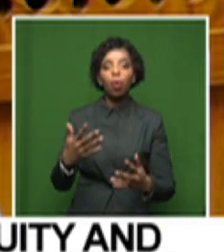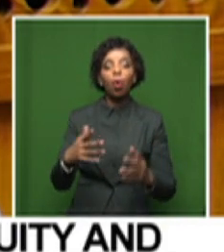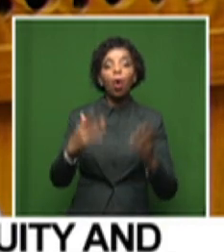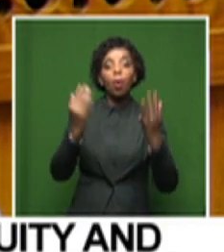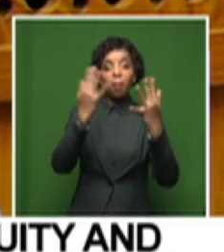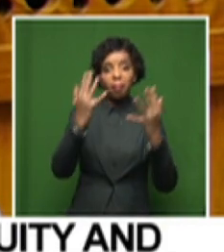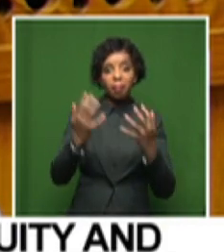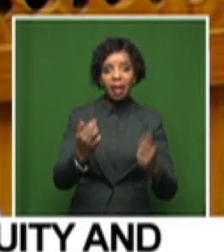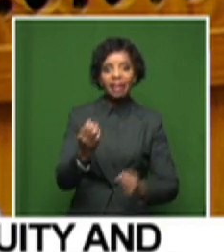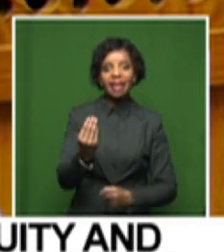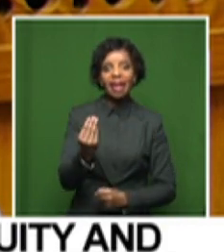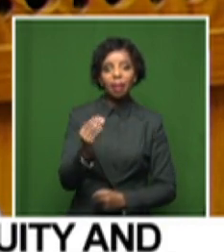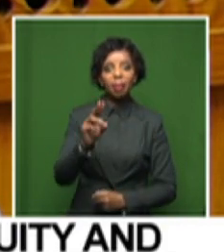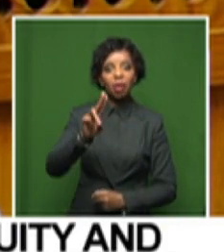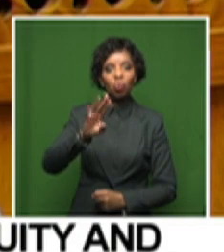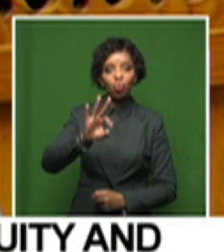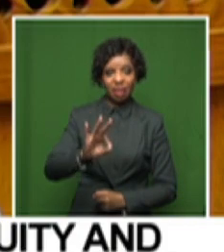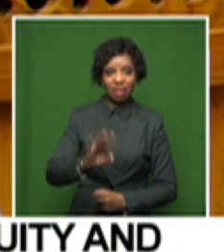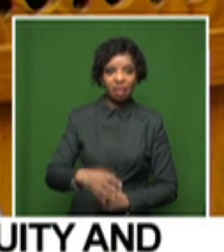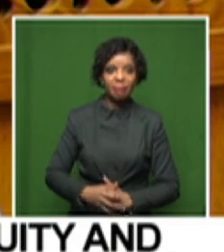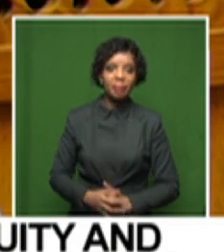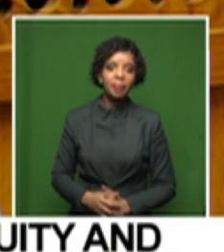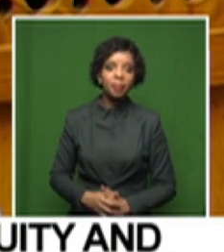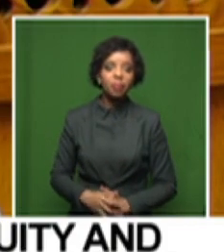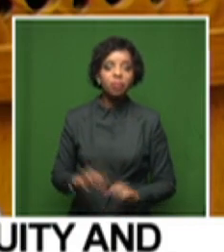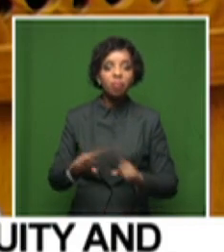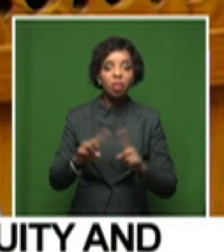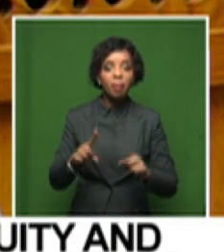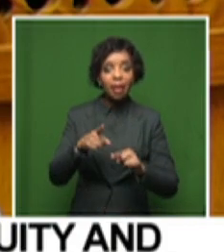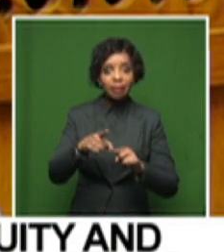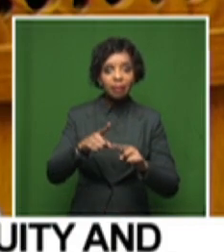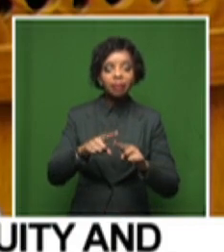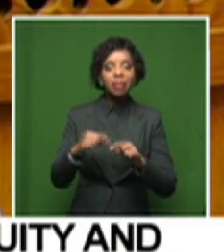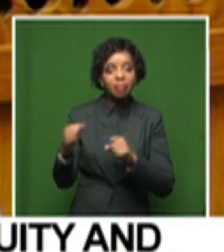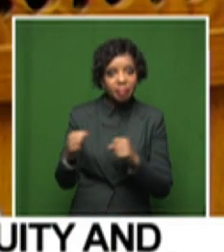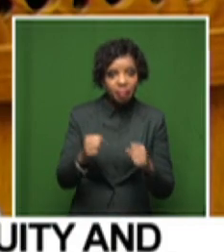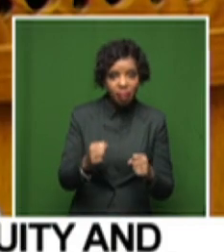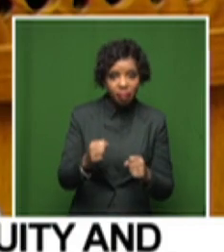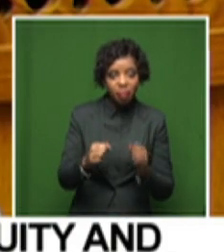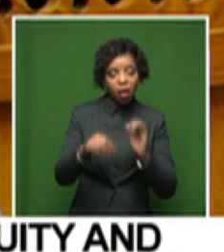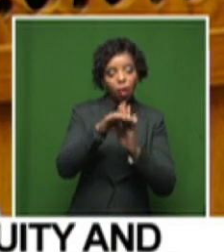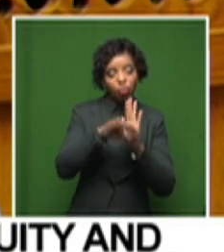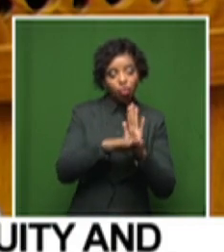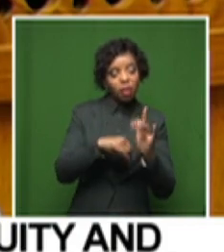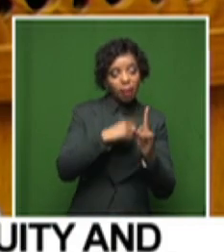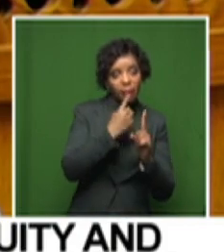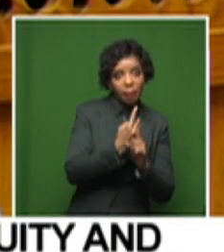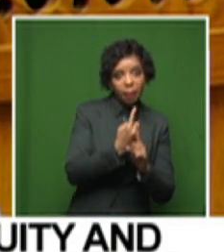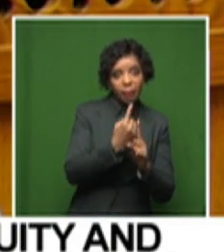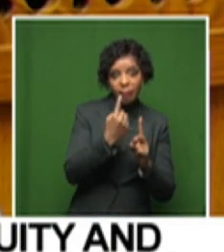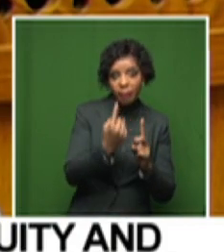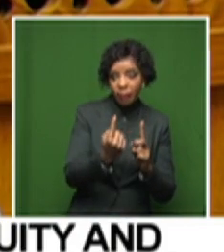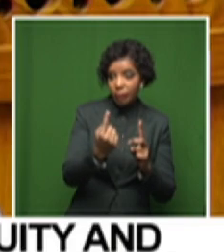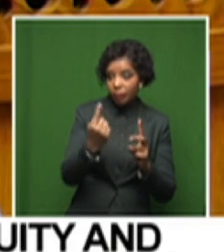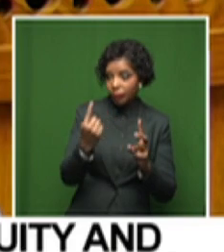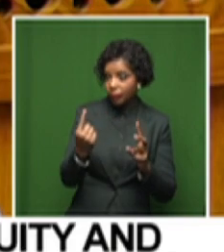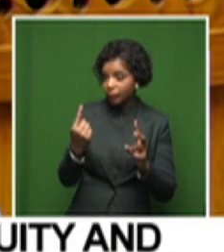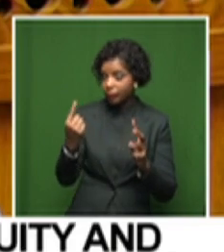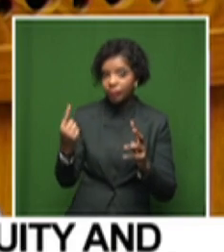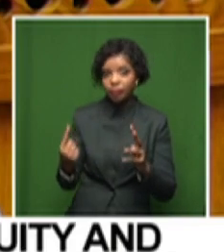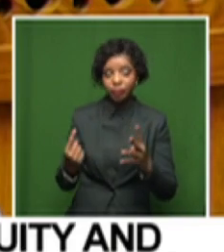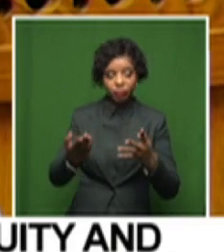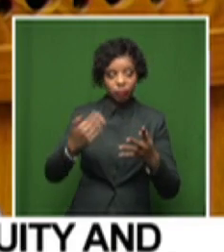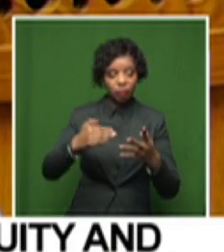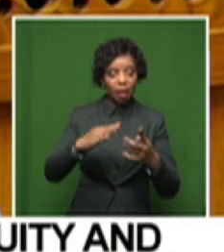In practice, it will mean program by program, budget by budget, project